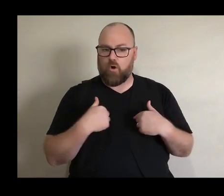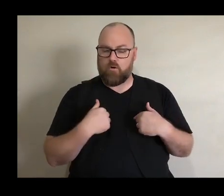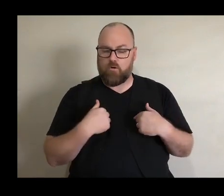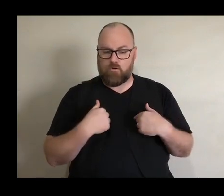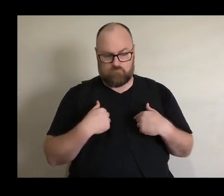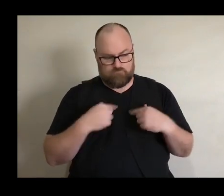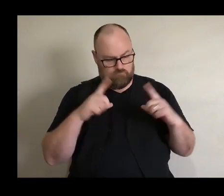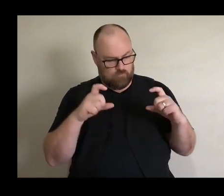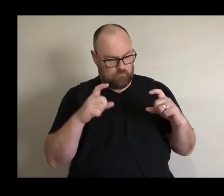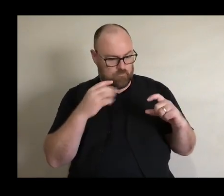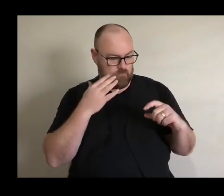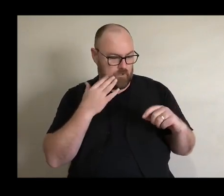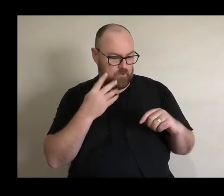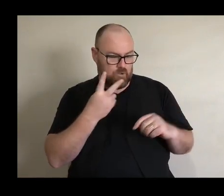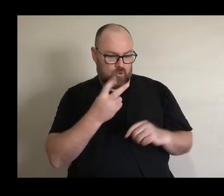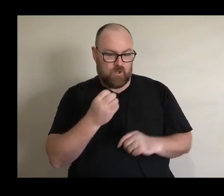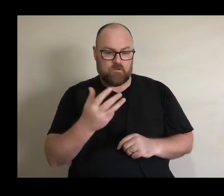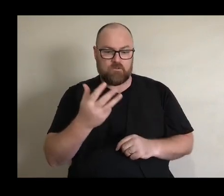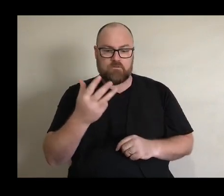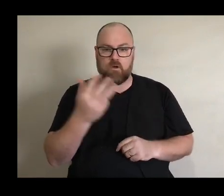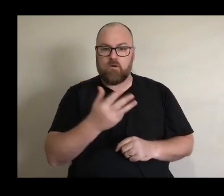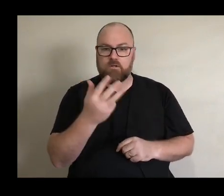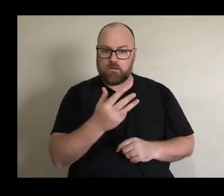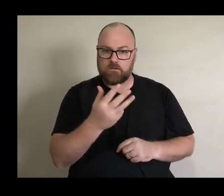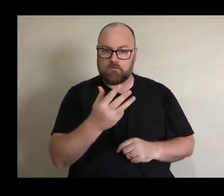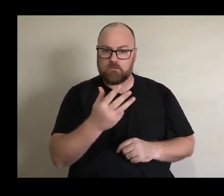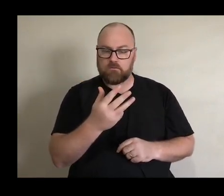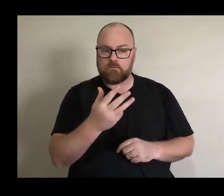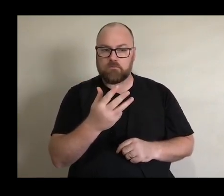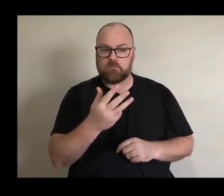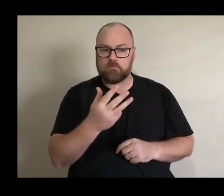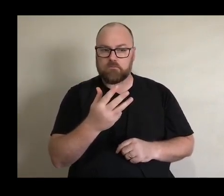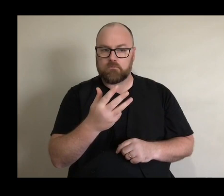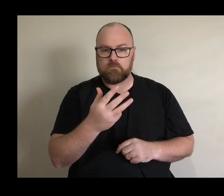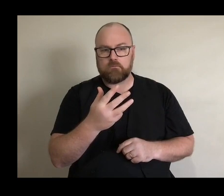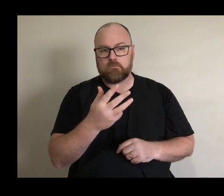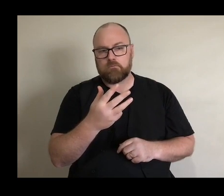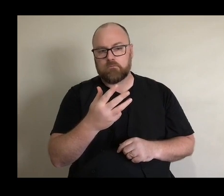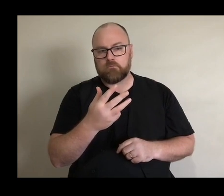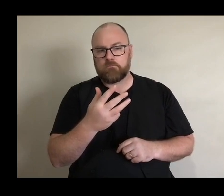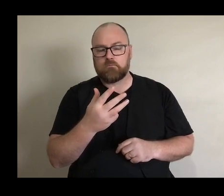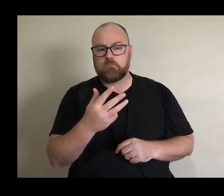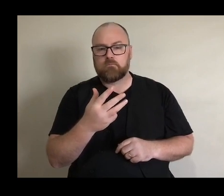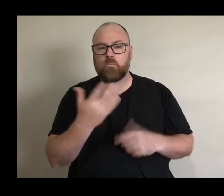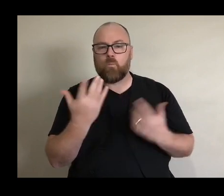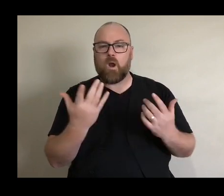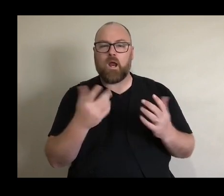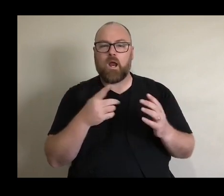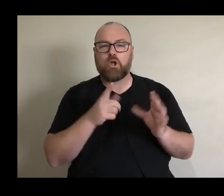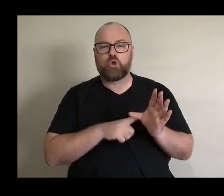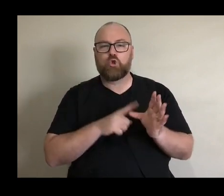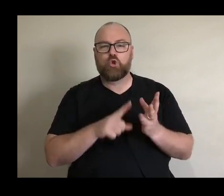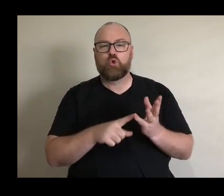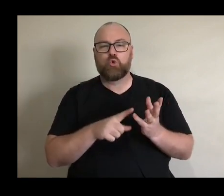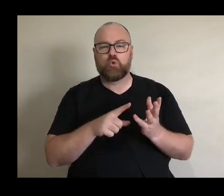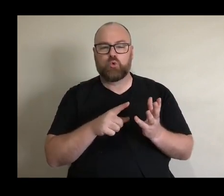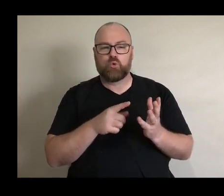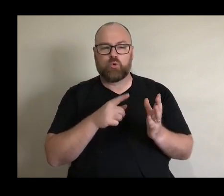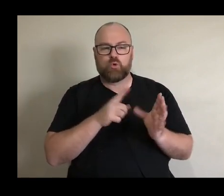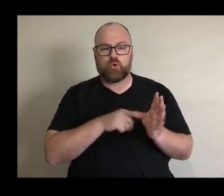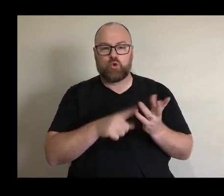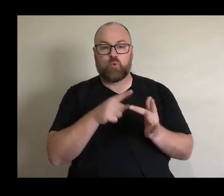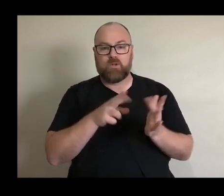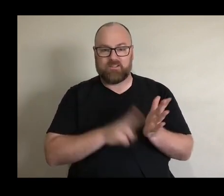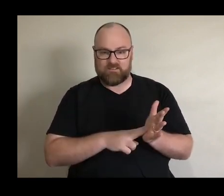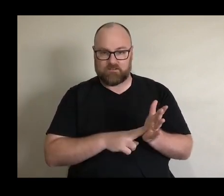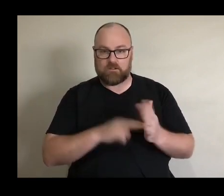of 2019, beginning of 2020, down on Yuin country, just after